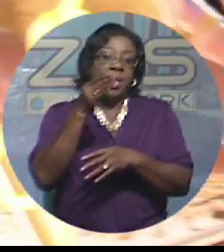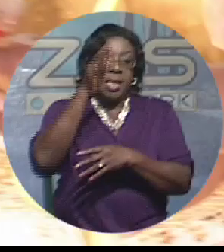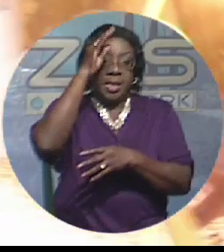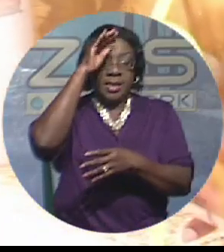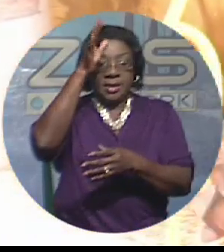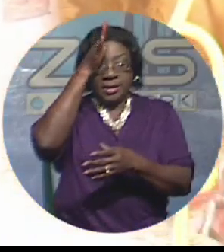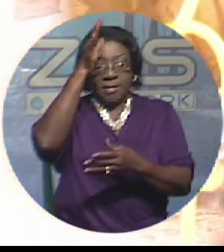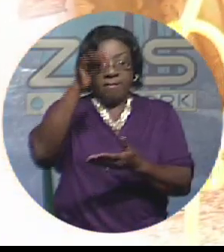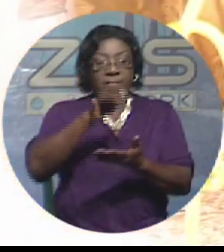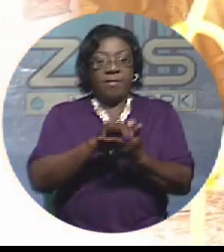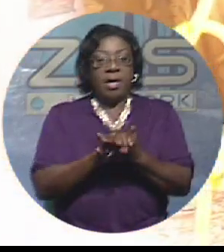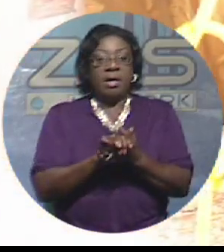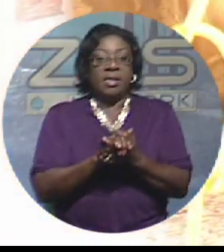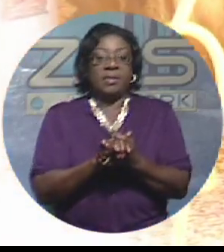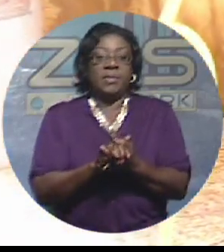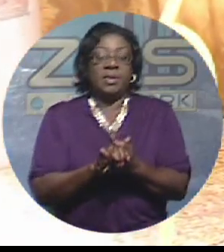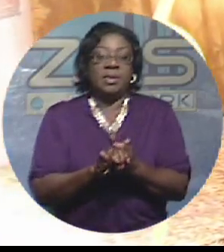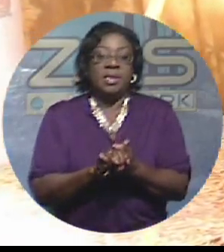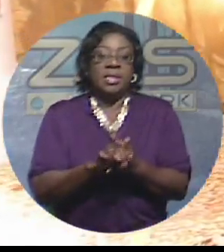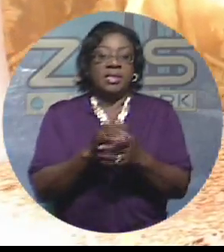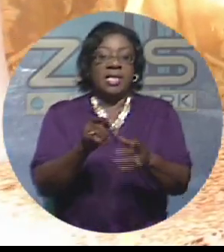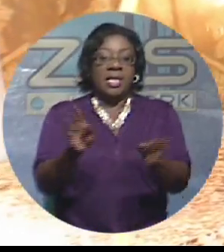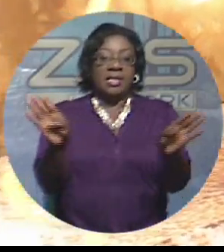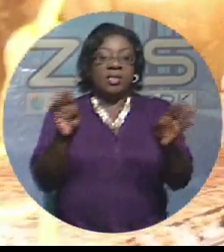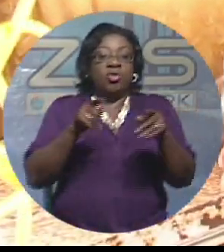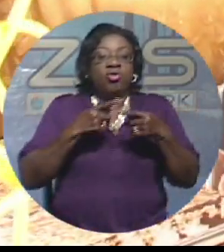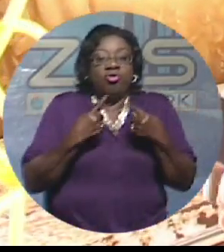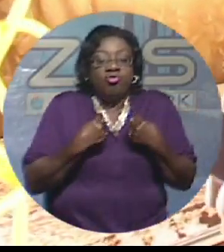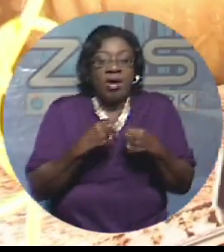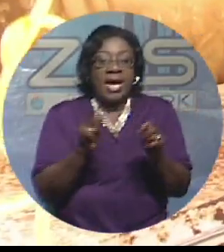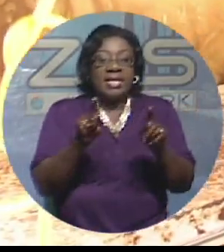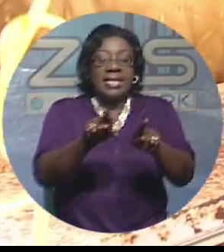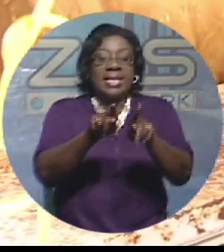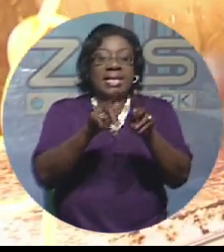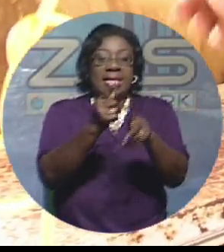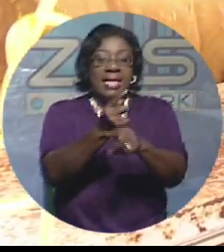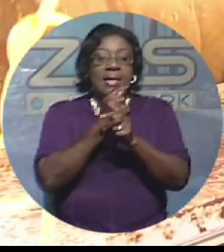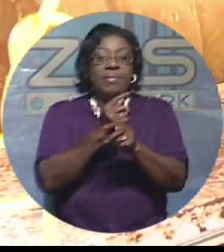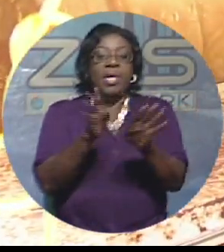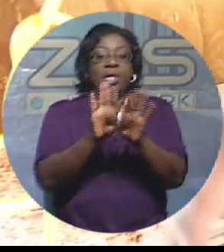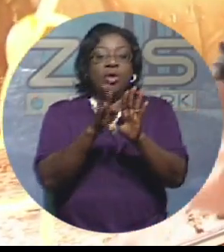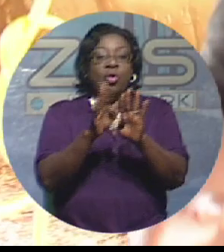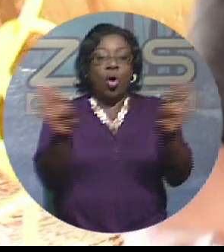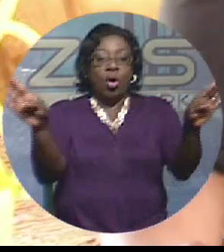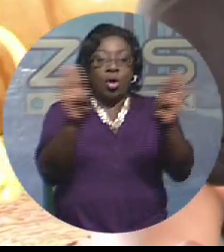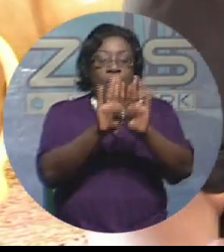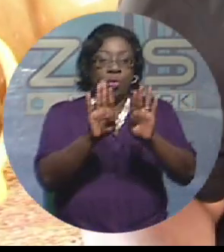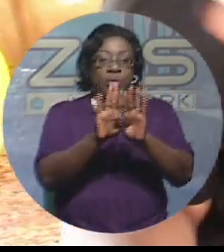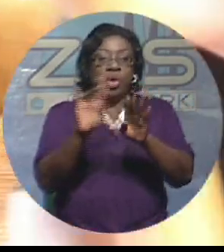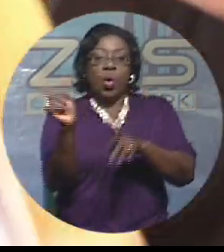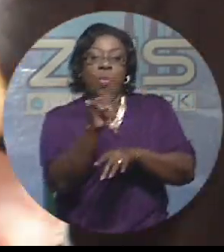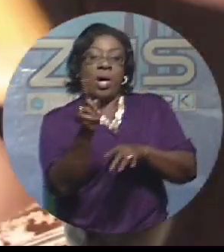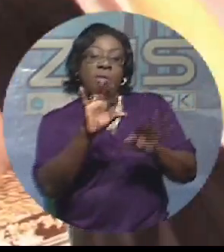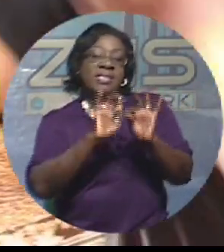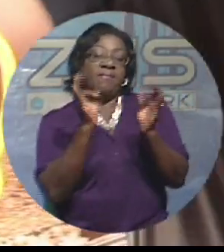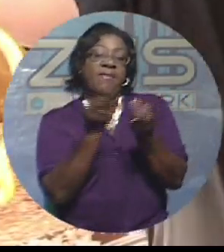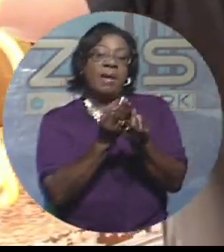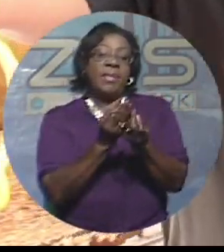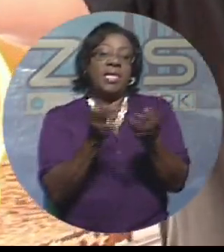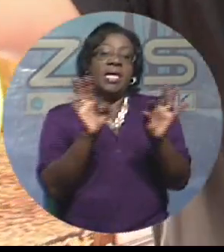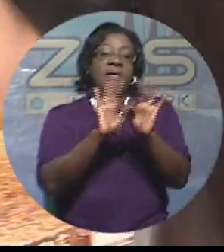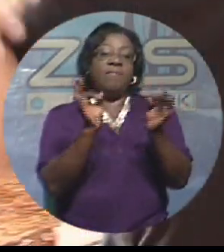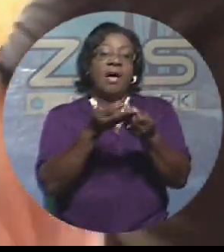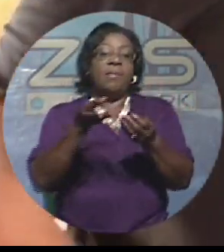door open and the debris from actually coming closing in. The door for the water to flow. Where was your family when this was going on? They was in the